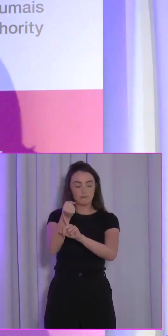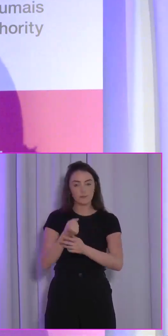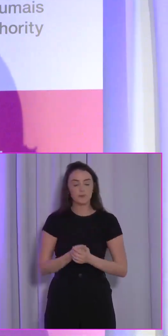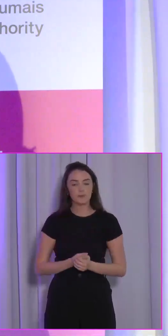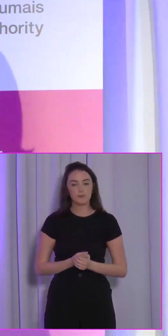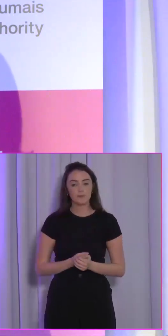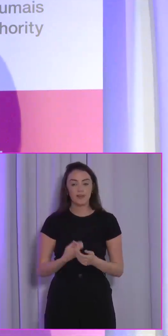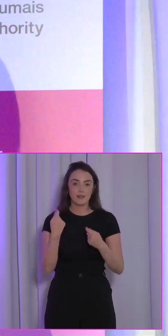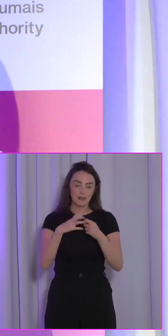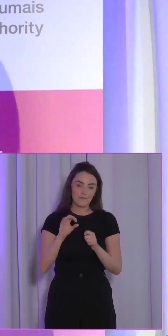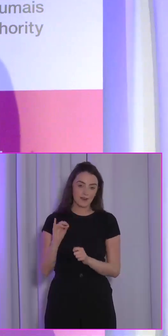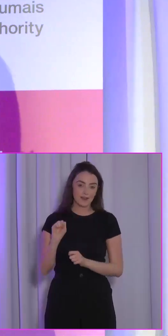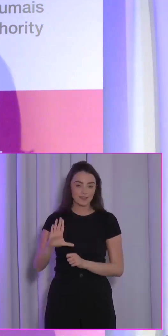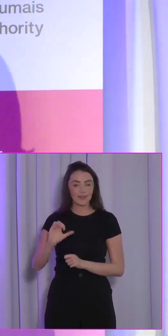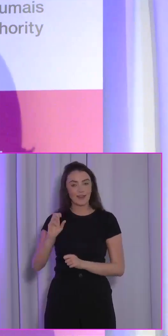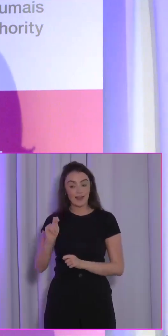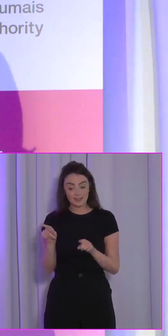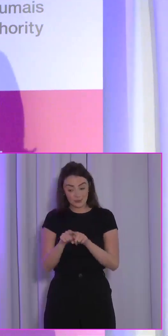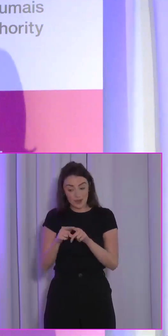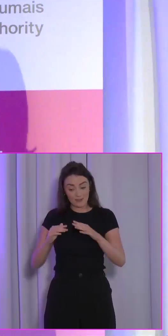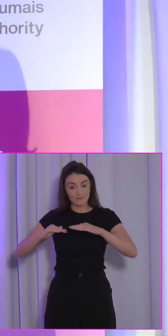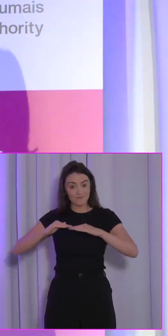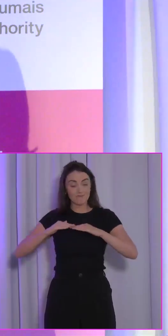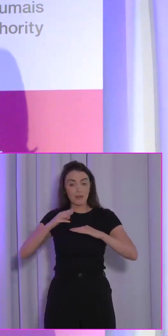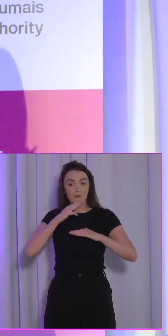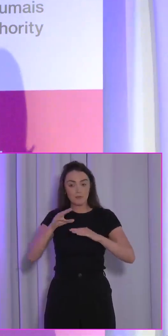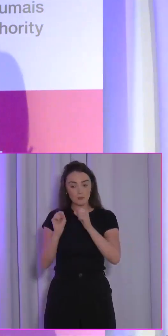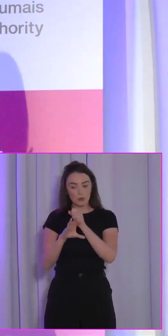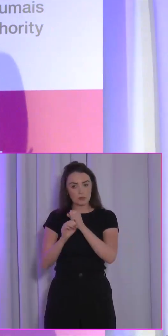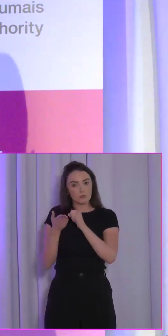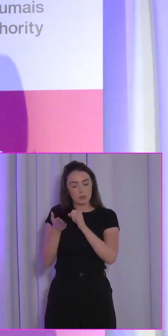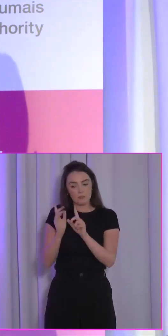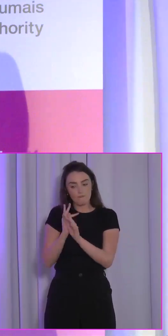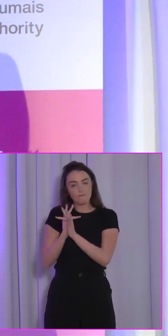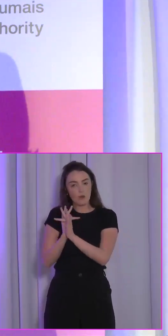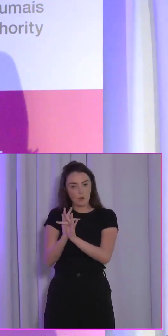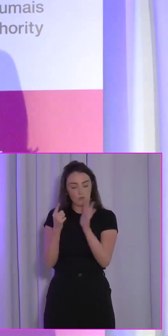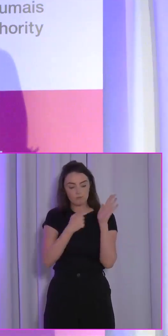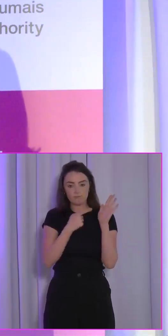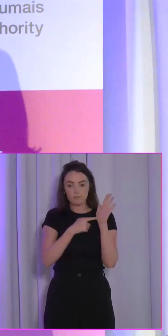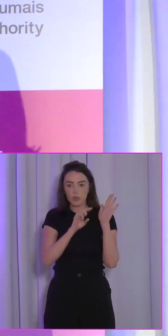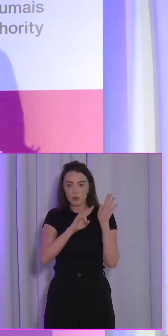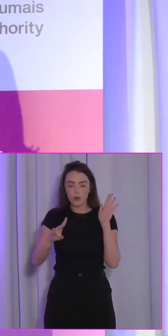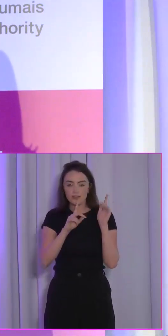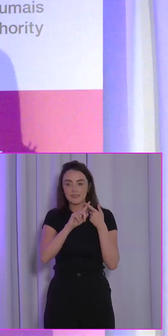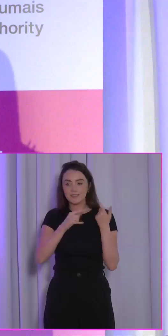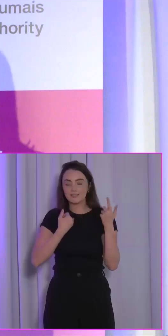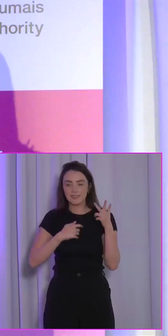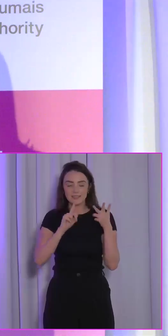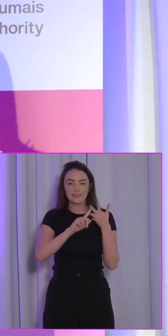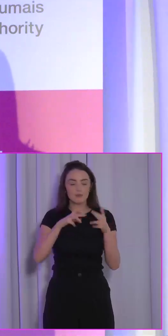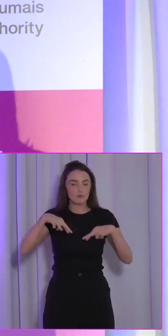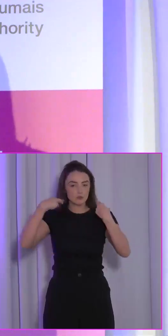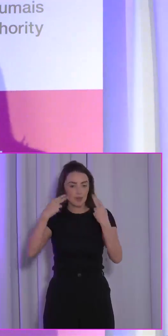as well, we have the Irish Sign Language Act, which requires broadcasters to adhere to the principles of equality, dignity and respect in